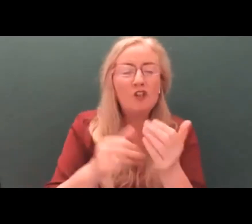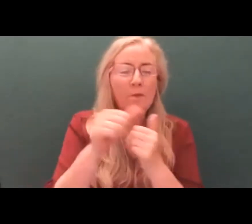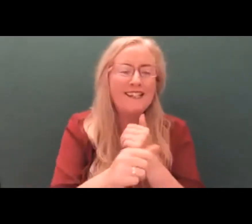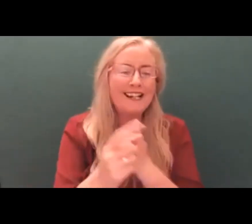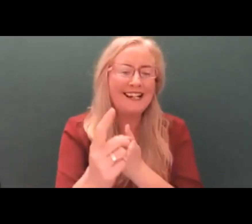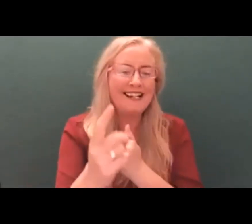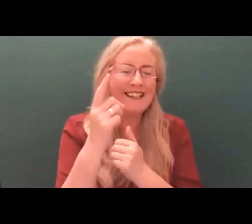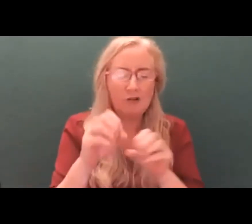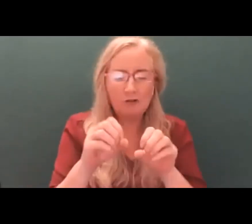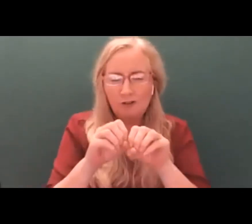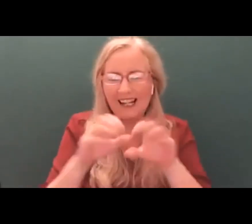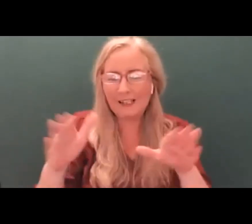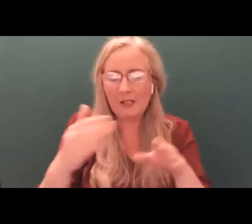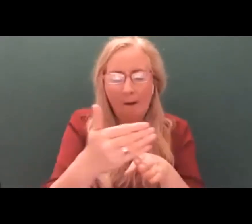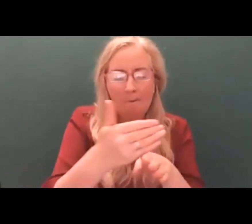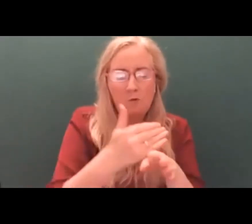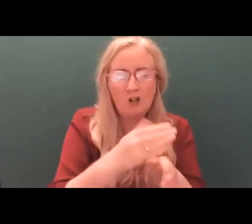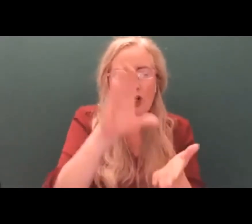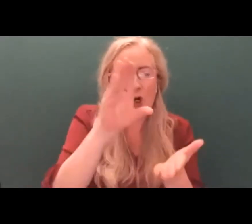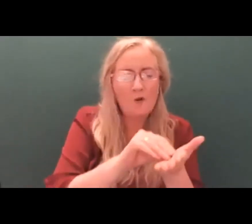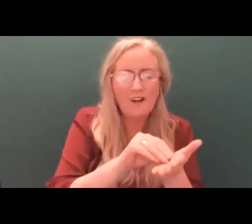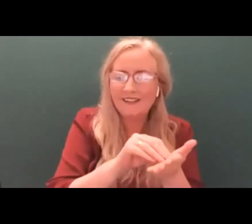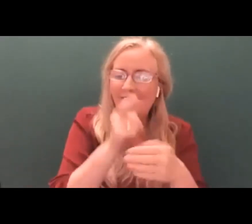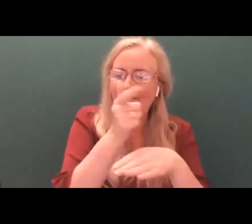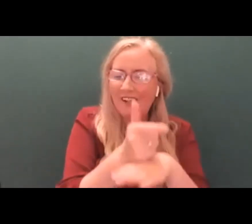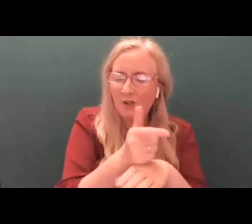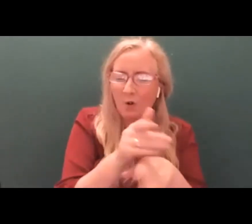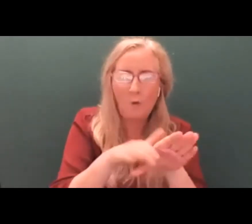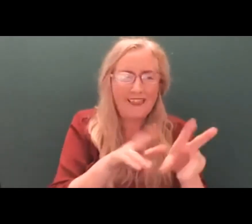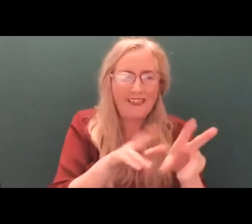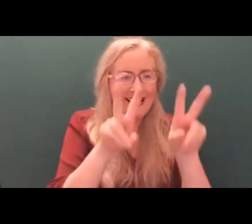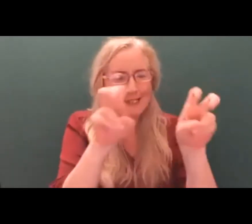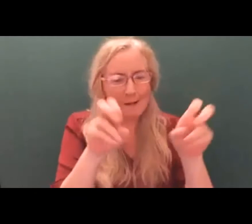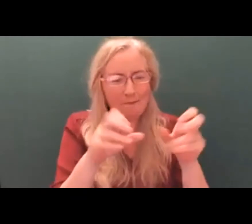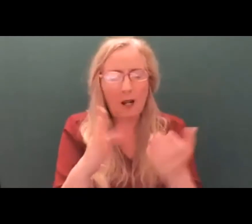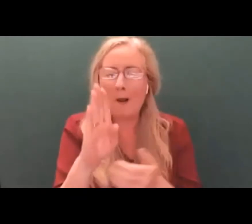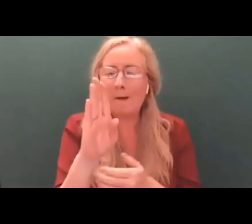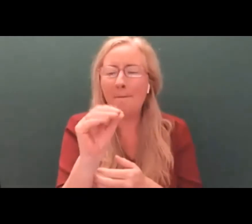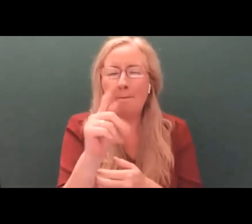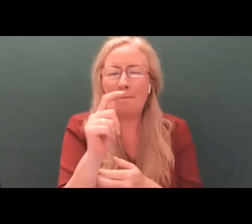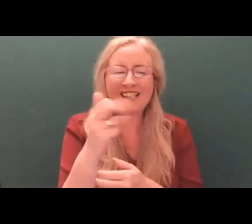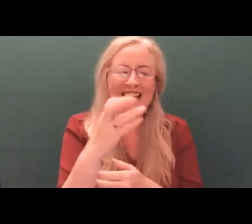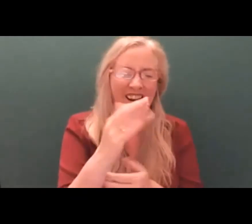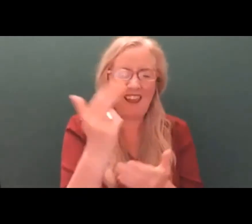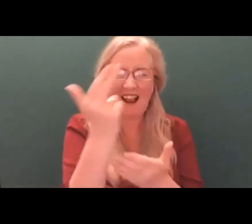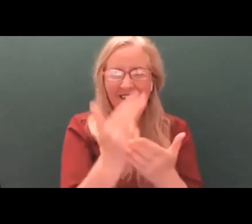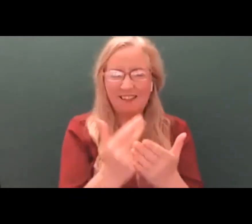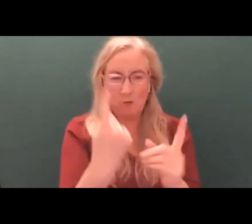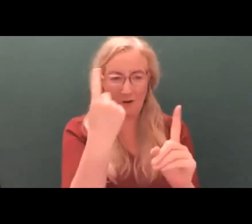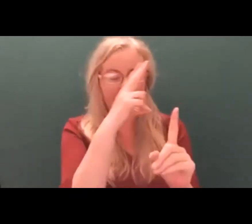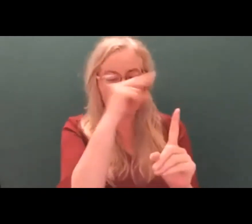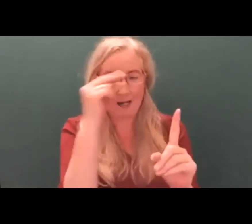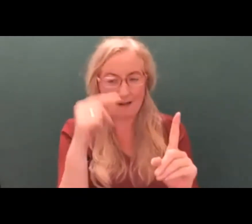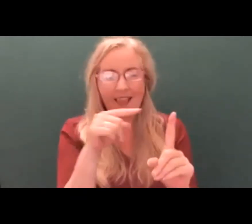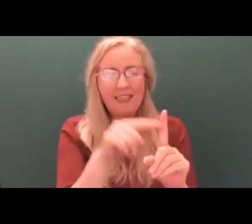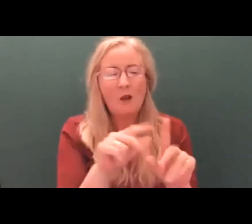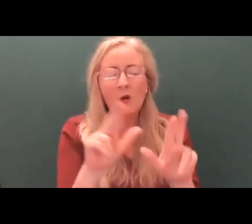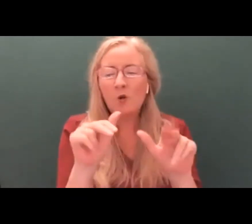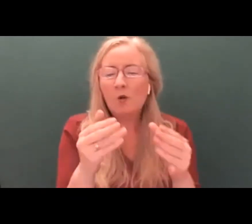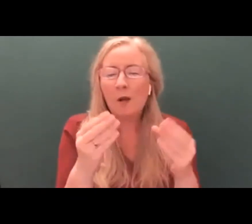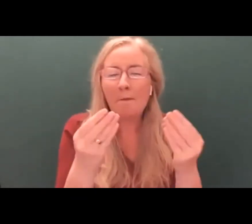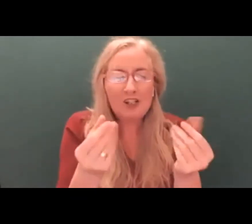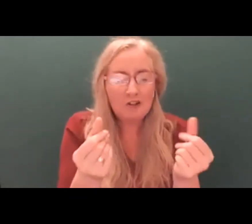release of a pre-recorded video in the morning to fit with the theme, the botanical art one, for instance. And they were new materials we'd